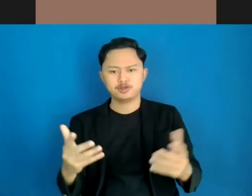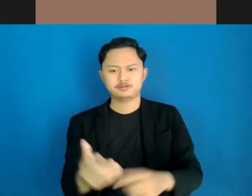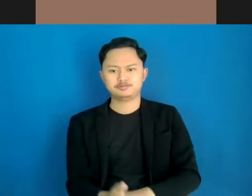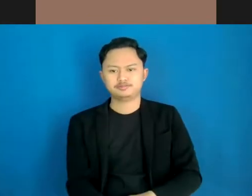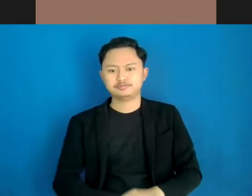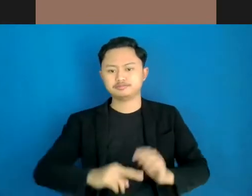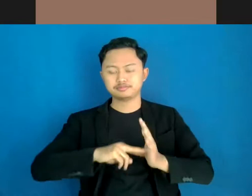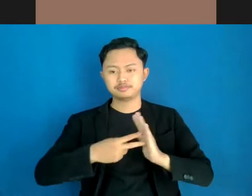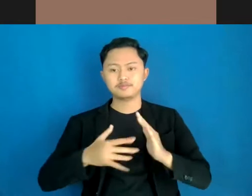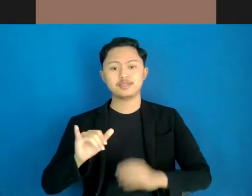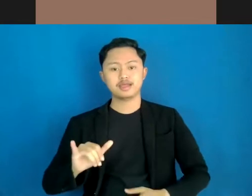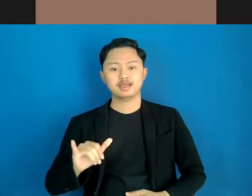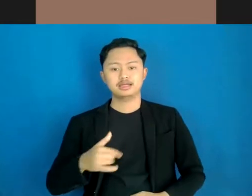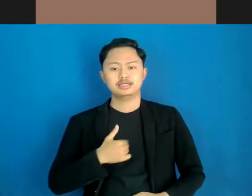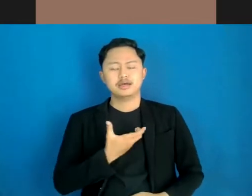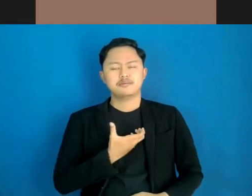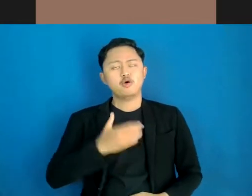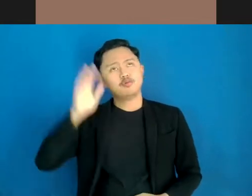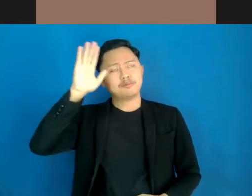yeah, I just wondering that